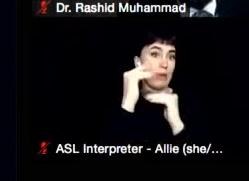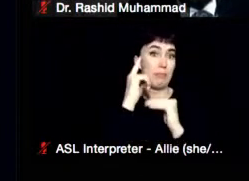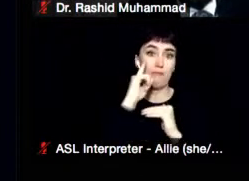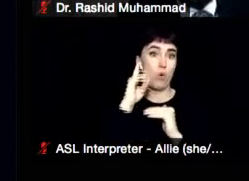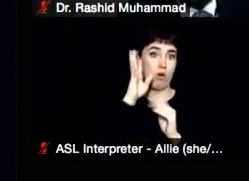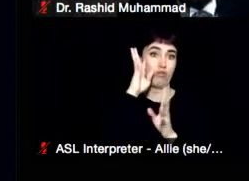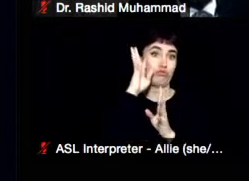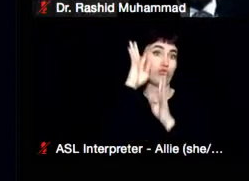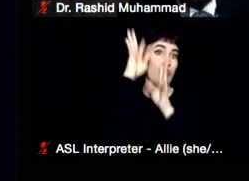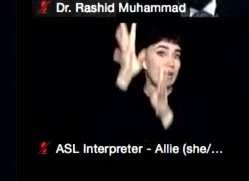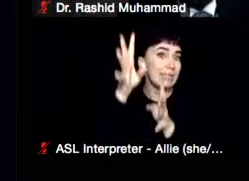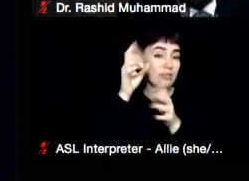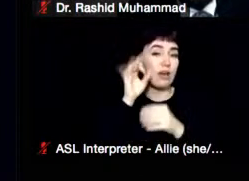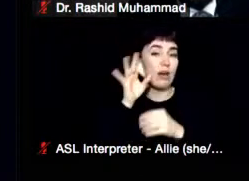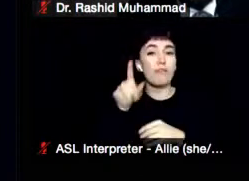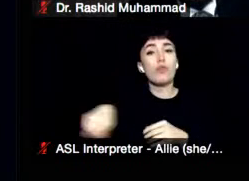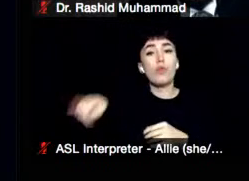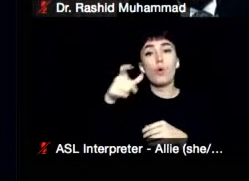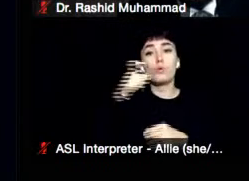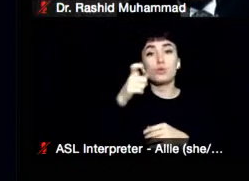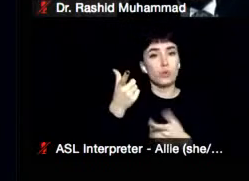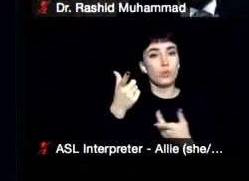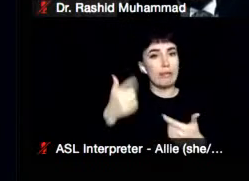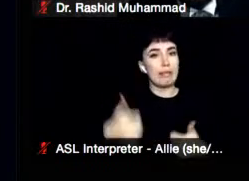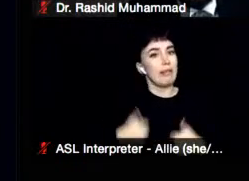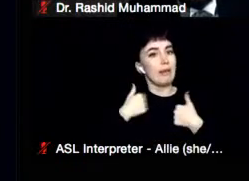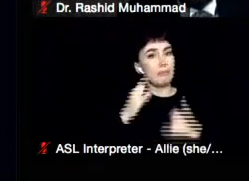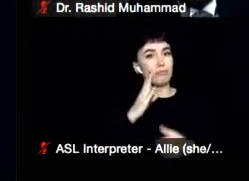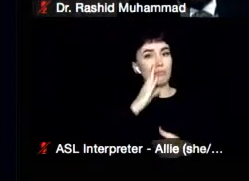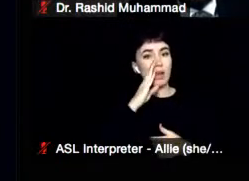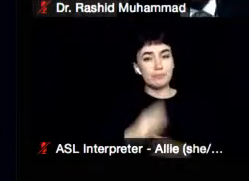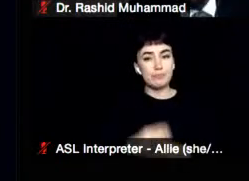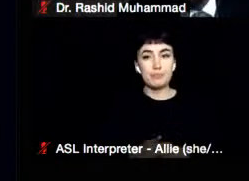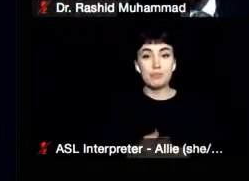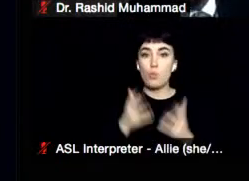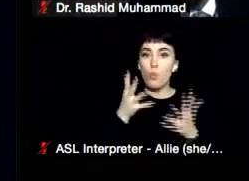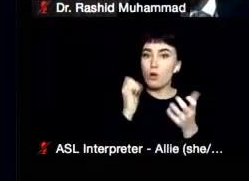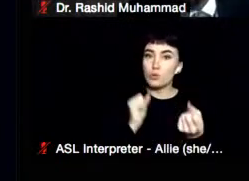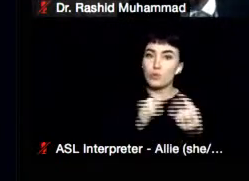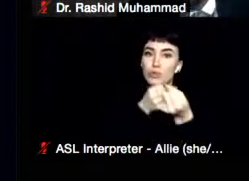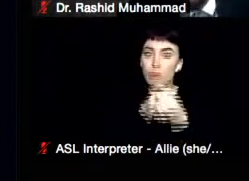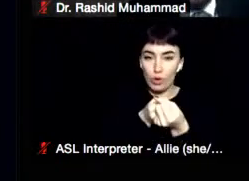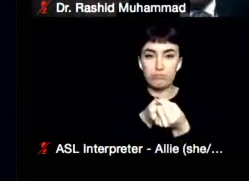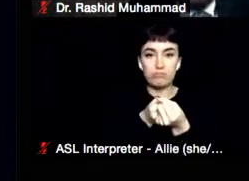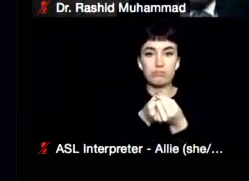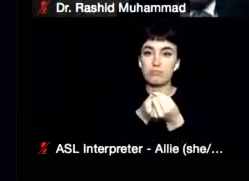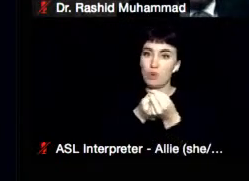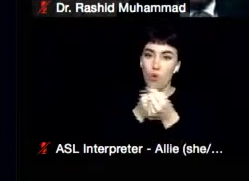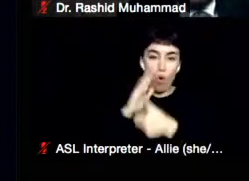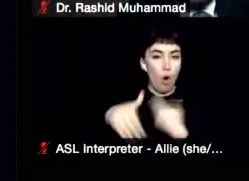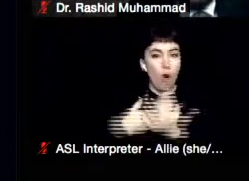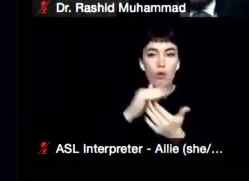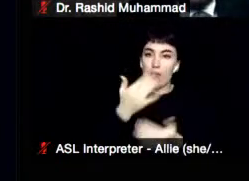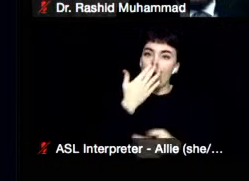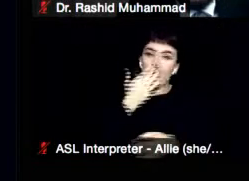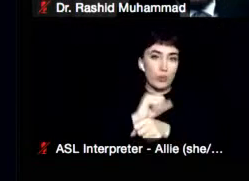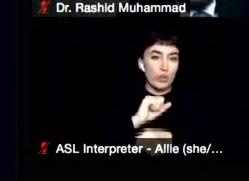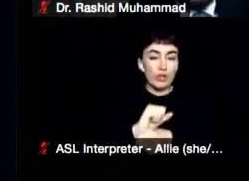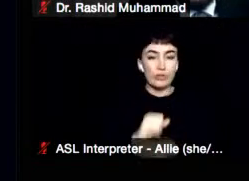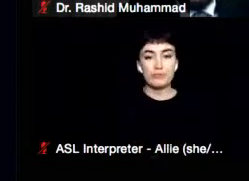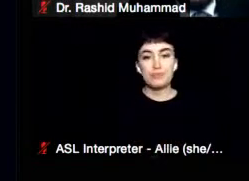creativity of those who call Brighton home. And we want to support all of that good work.